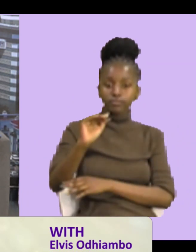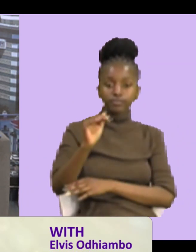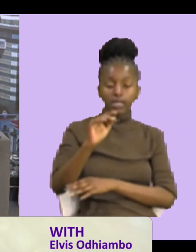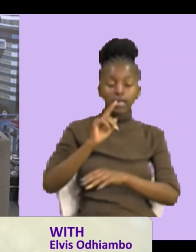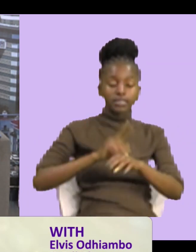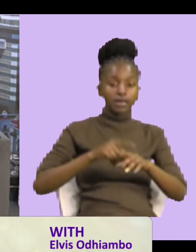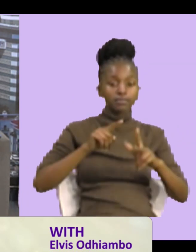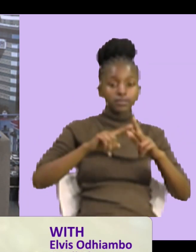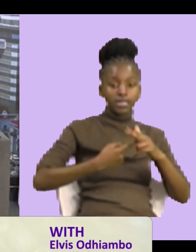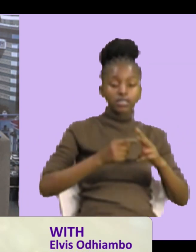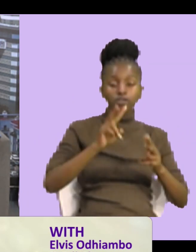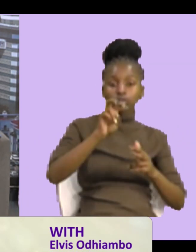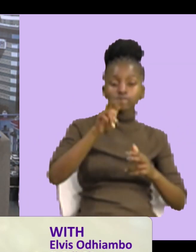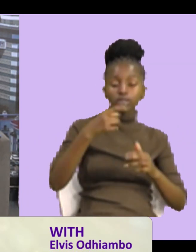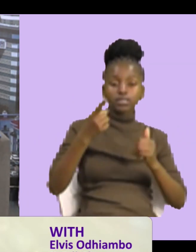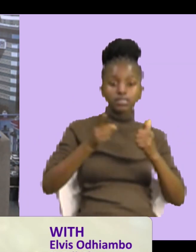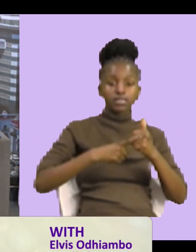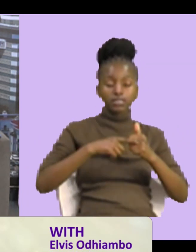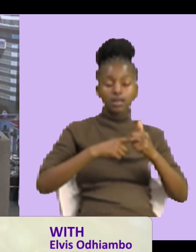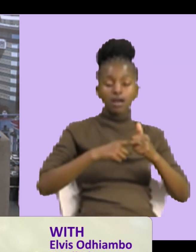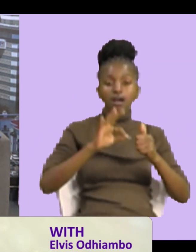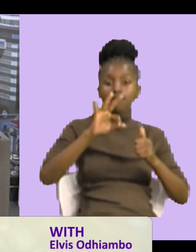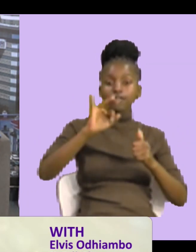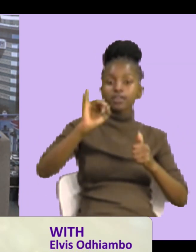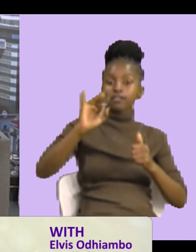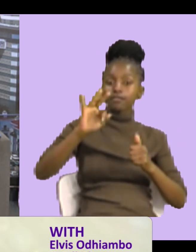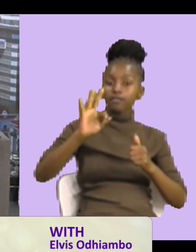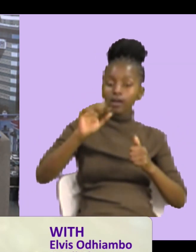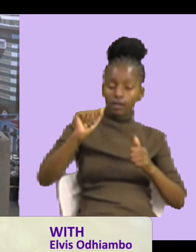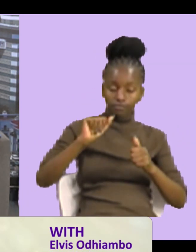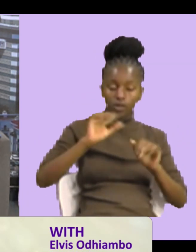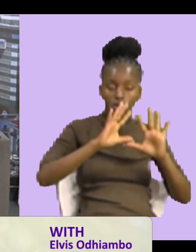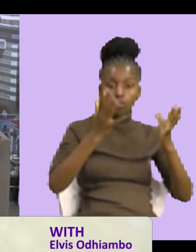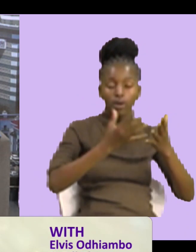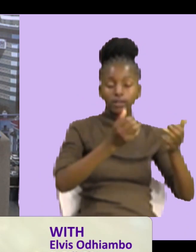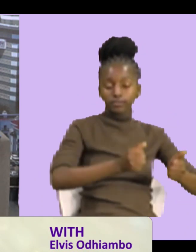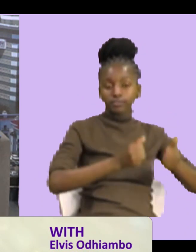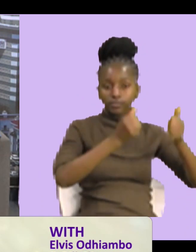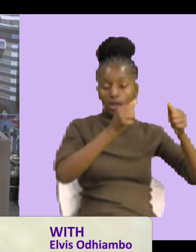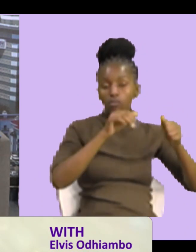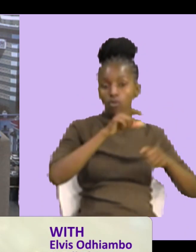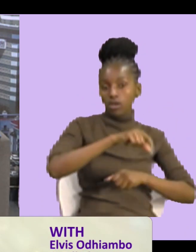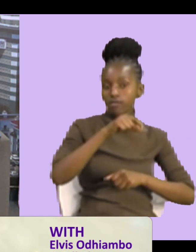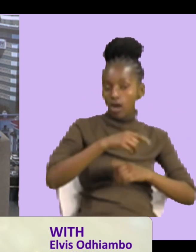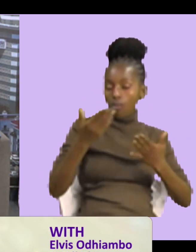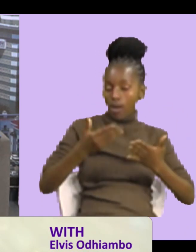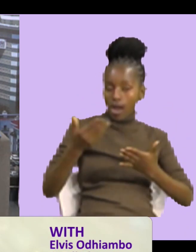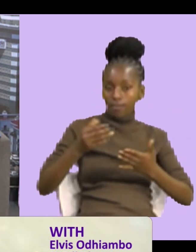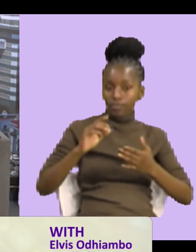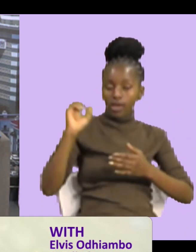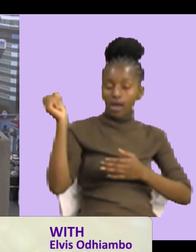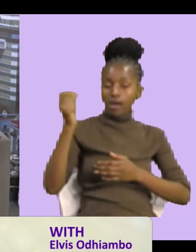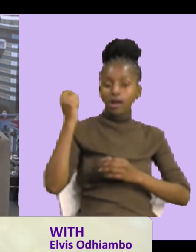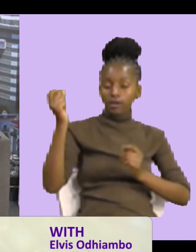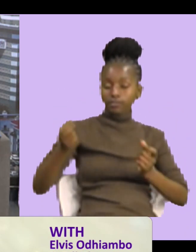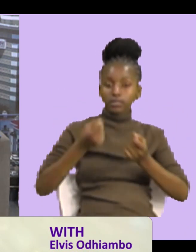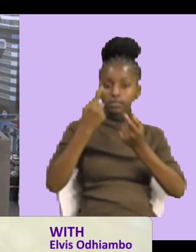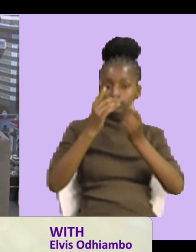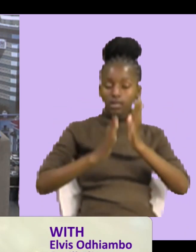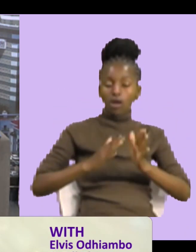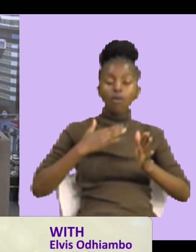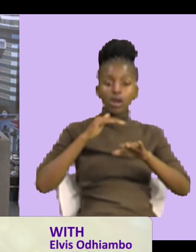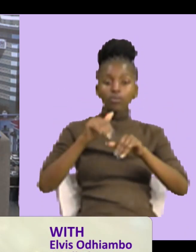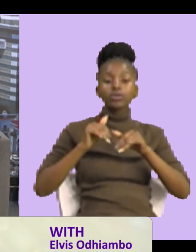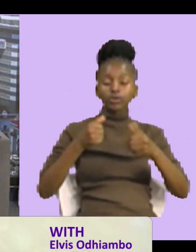2026 FIFA World Cup qualifiers, where Harambee Stars right now are waiting for the match day 2 against Seychelles on